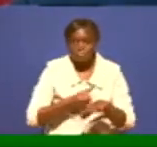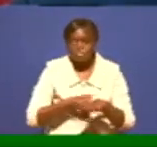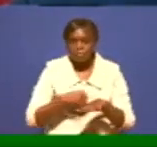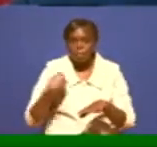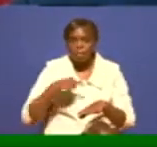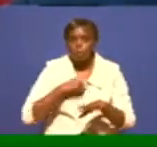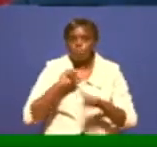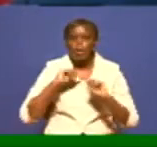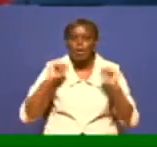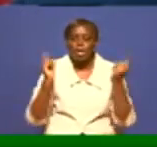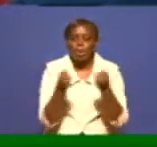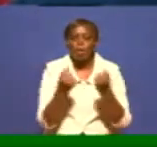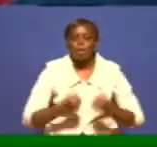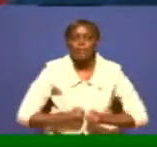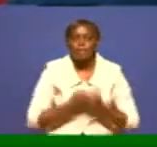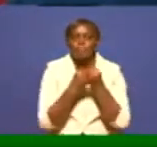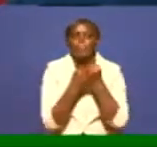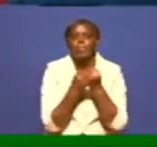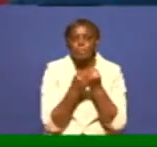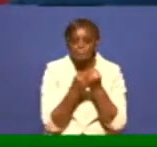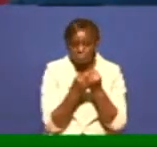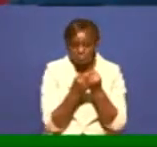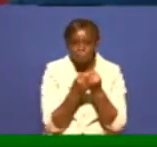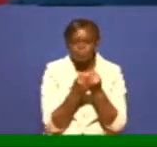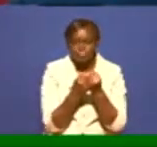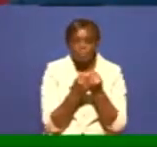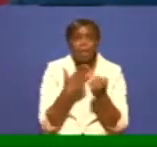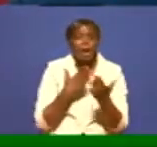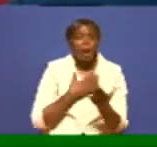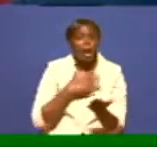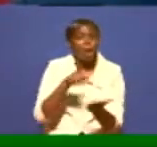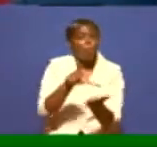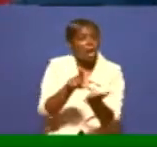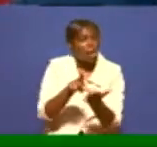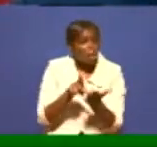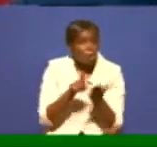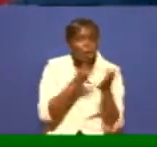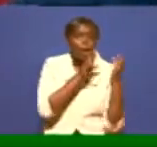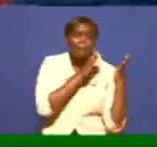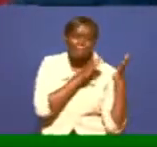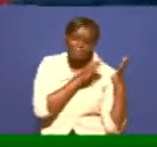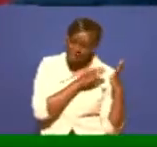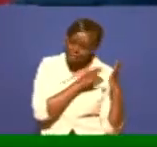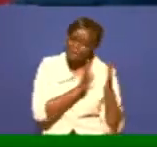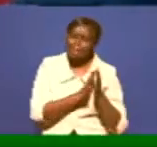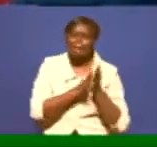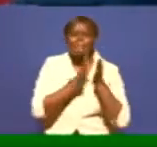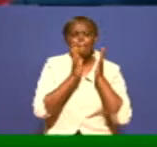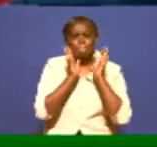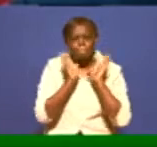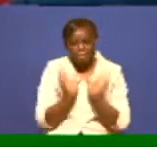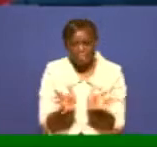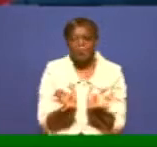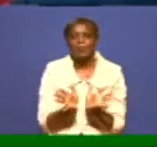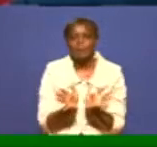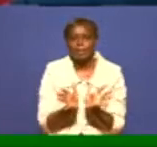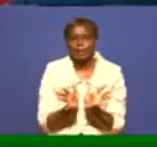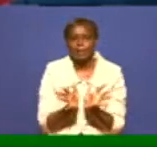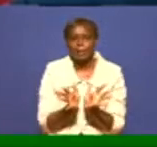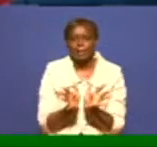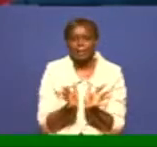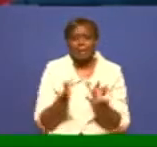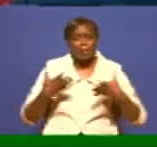all support because, Honorable Speaker, our debt, the burden is too huge for Kenyans. Kenyans are now